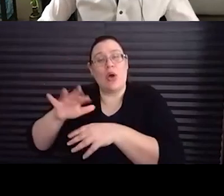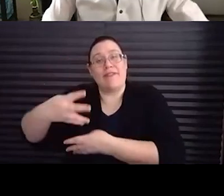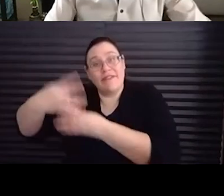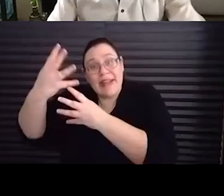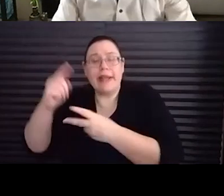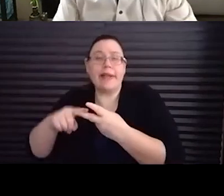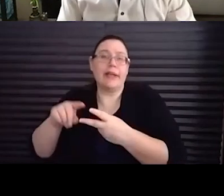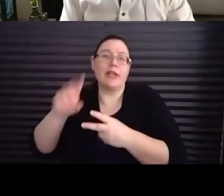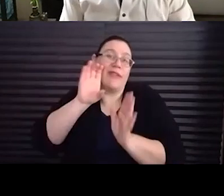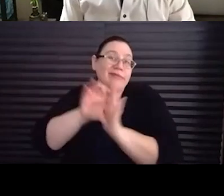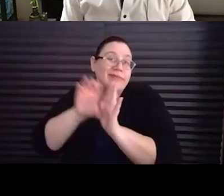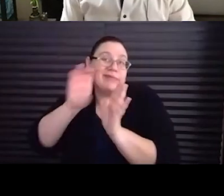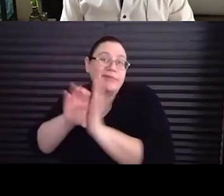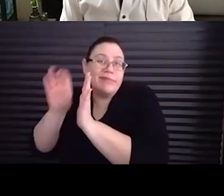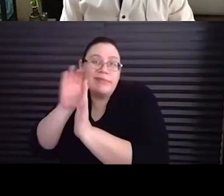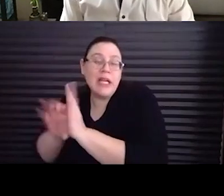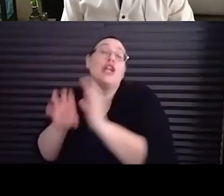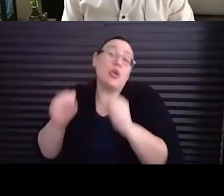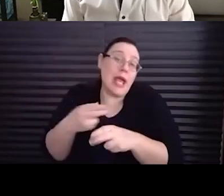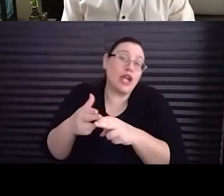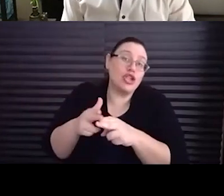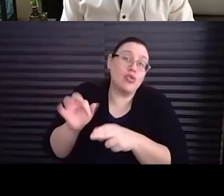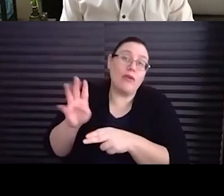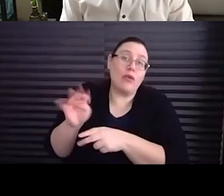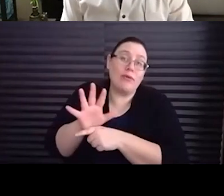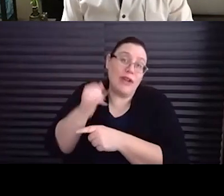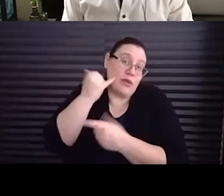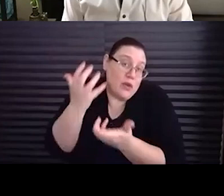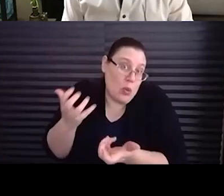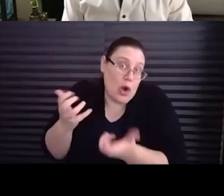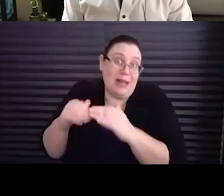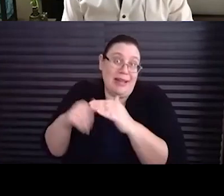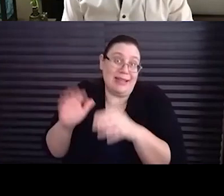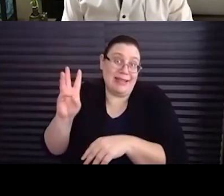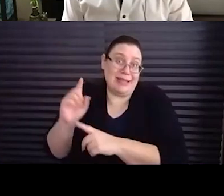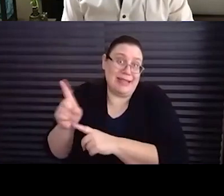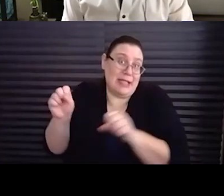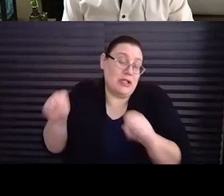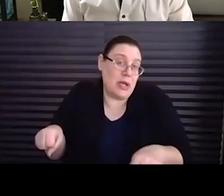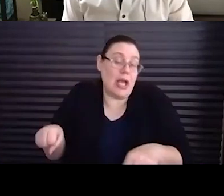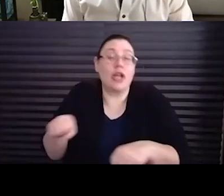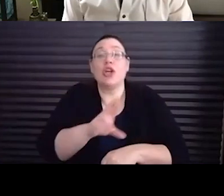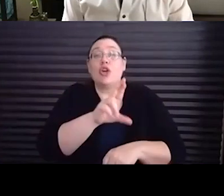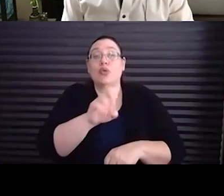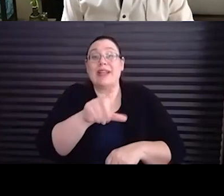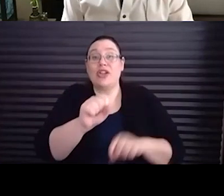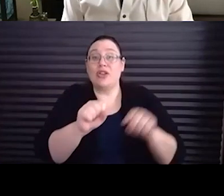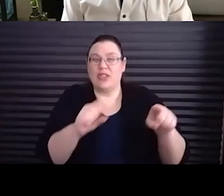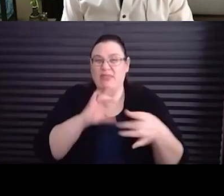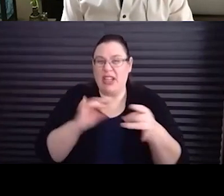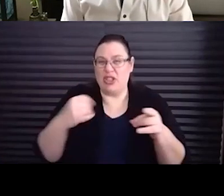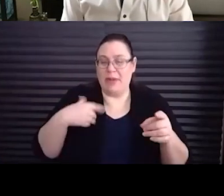You have, you know, you can put short form video content up there as well, even shorter than 60 seconds. Reels is, as mentioned,